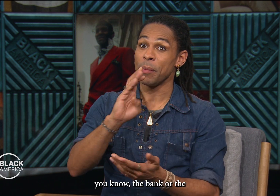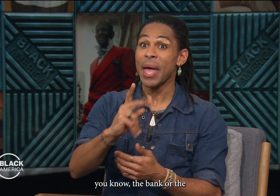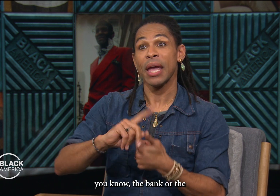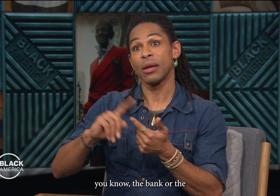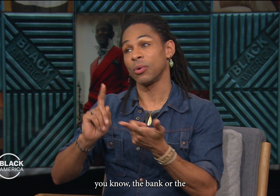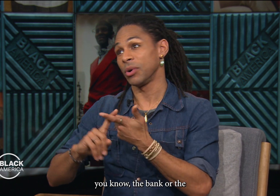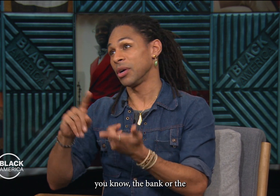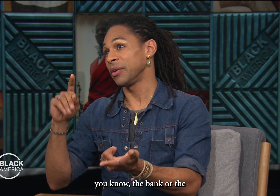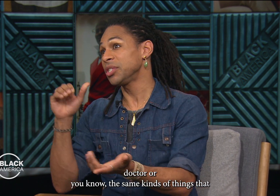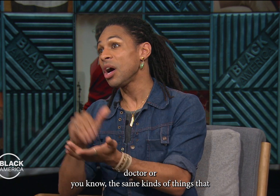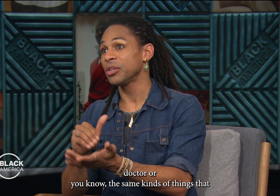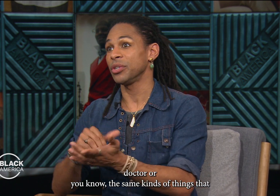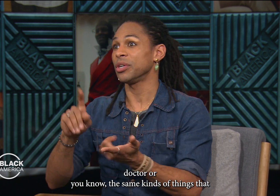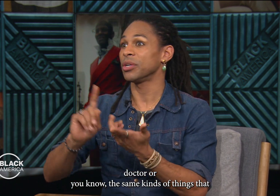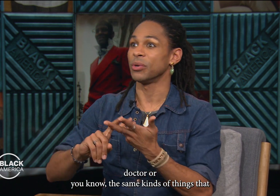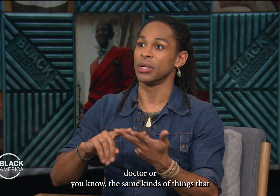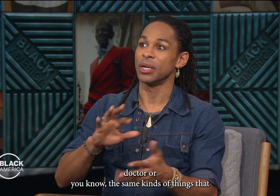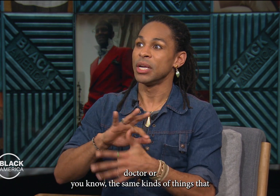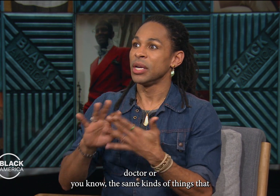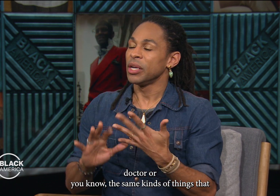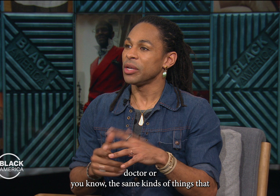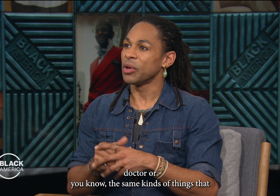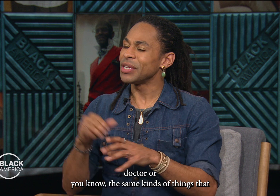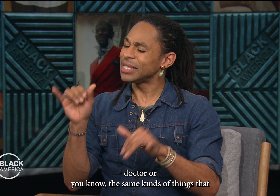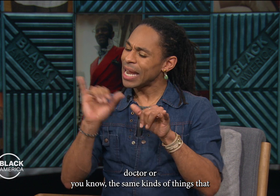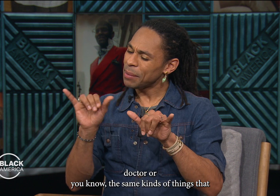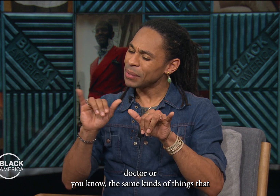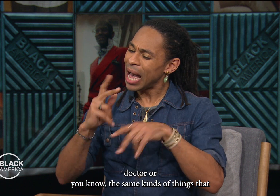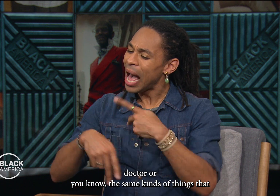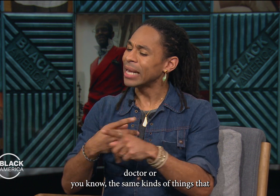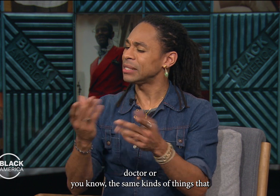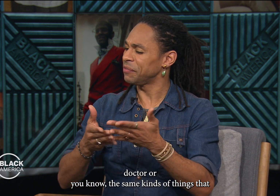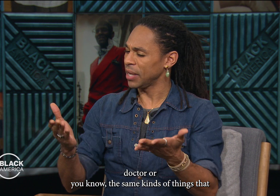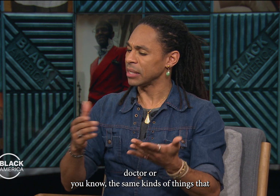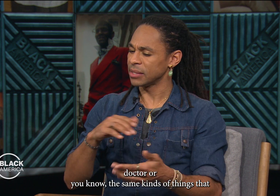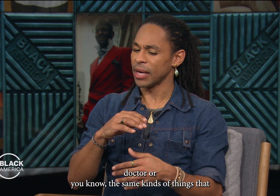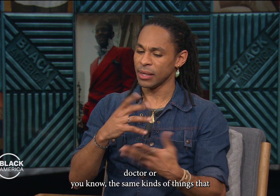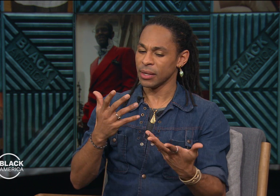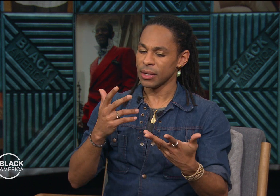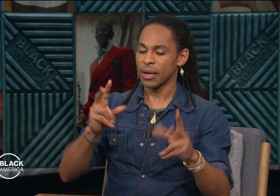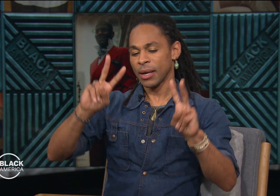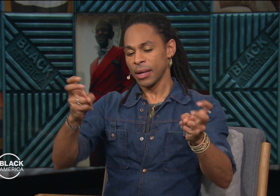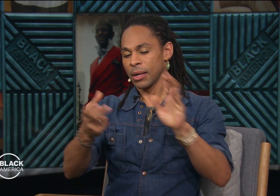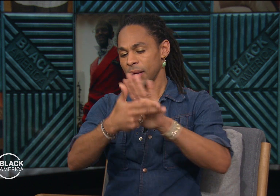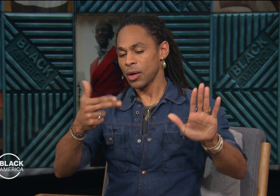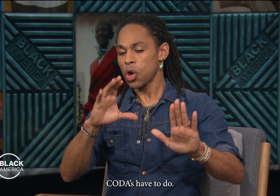know, the bank or the doctor, or, you know, the same kinds of things that